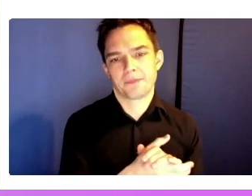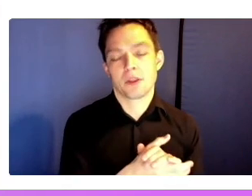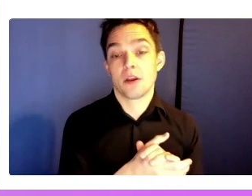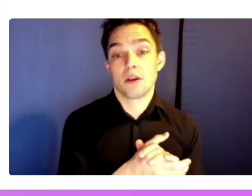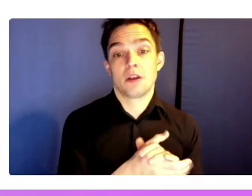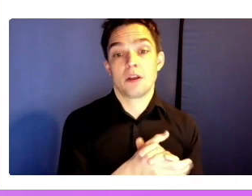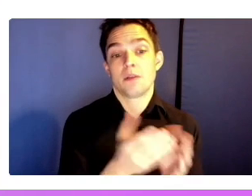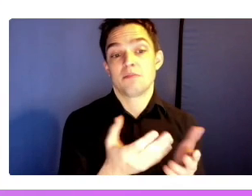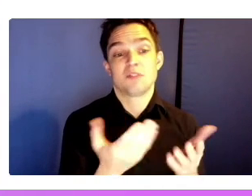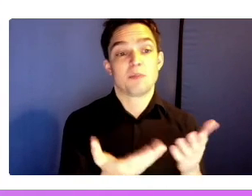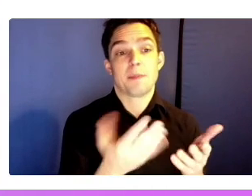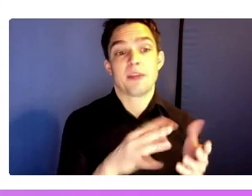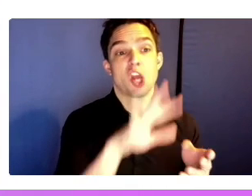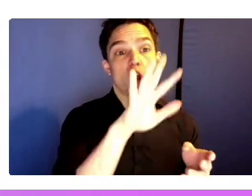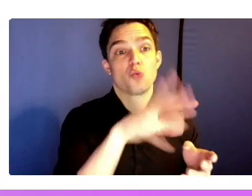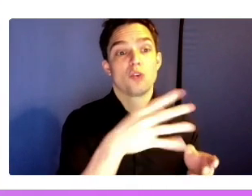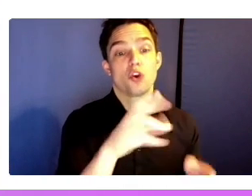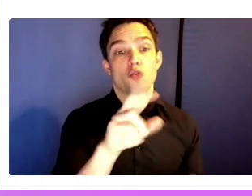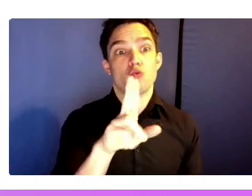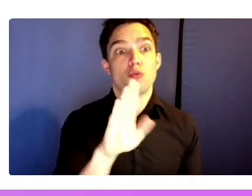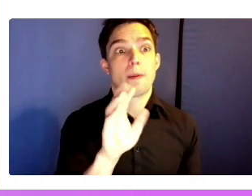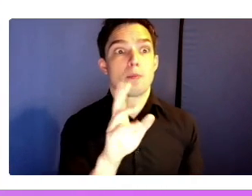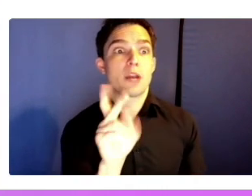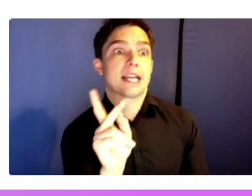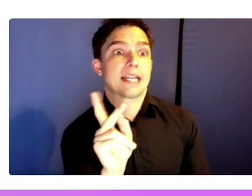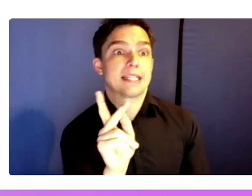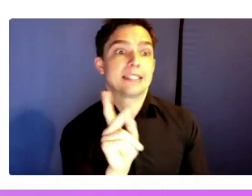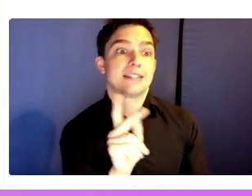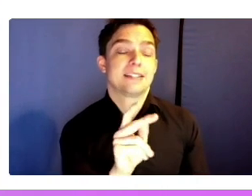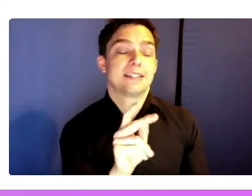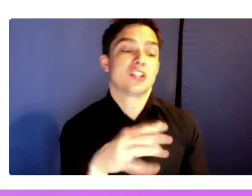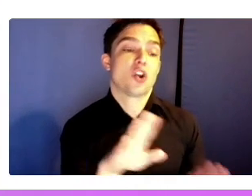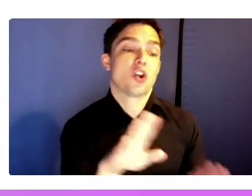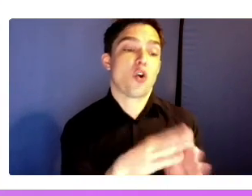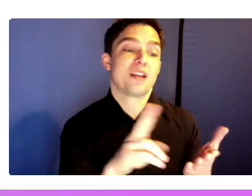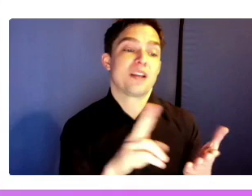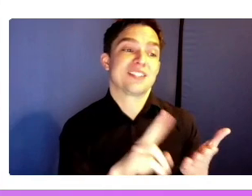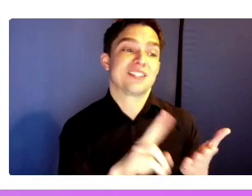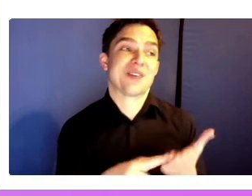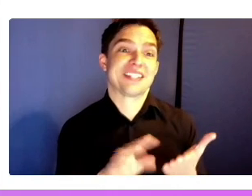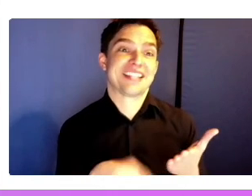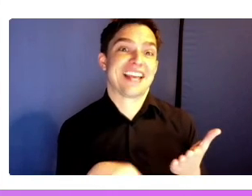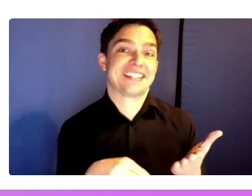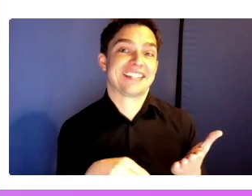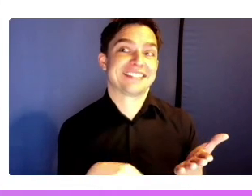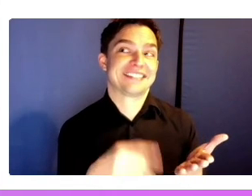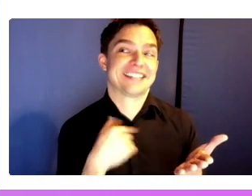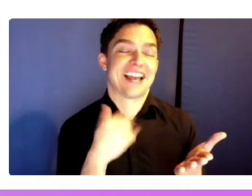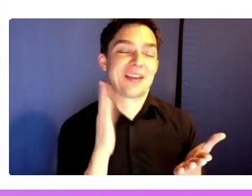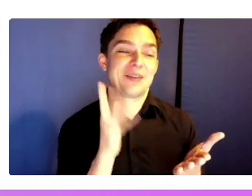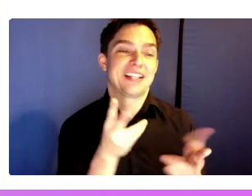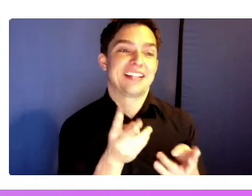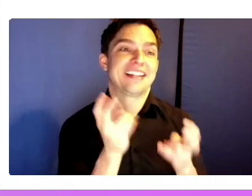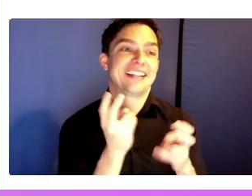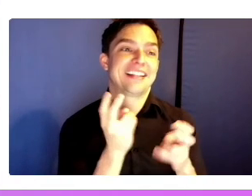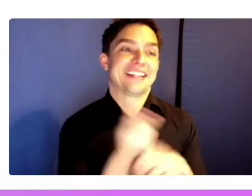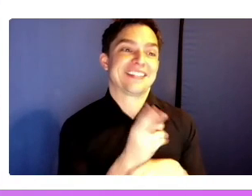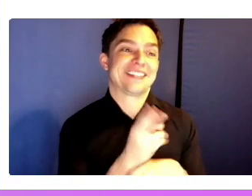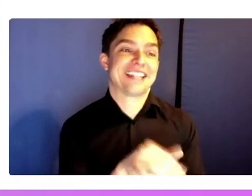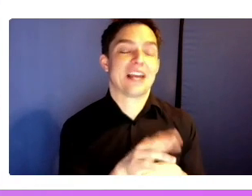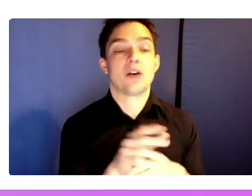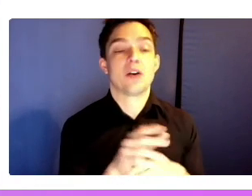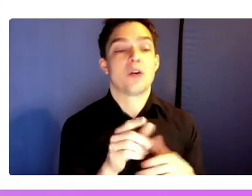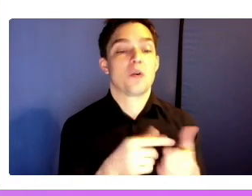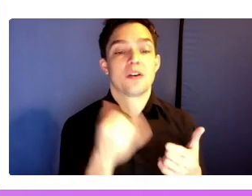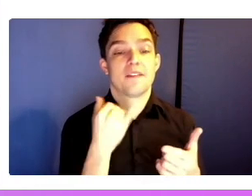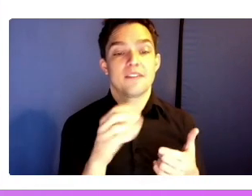be a rubric. I don't know if somebody wants to make that and open source that would be cool. I will use it. Or if DeQ wants